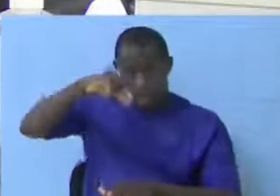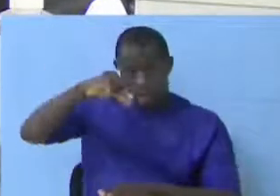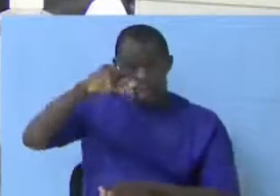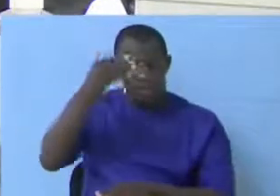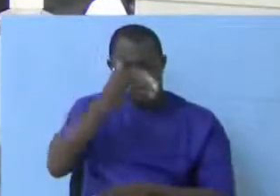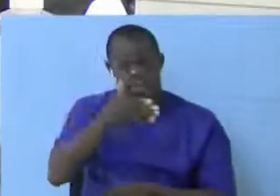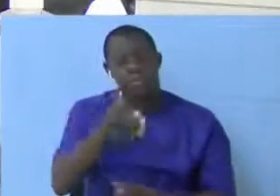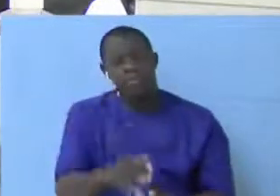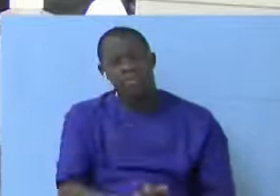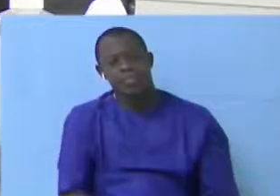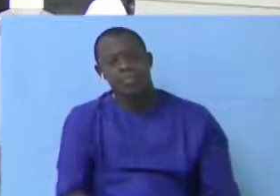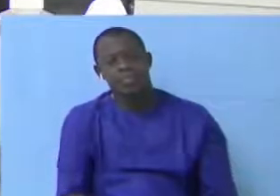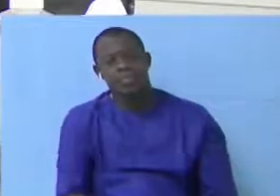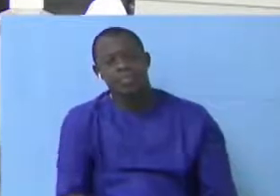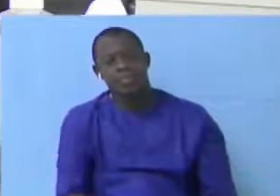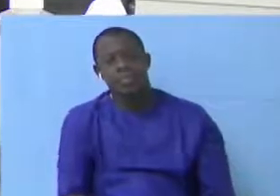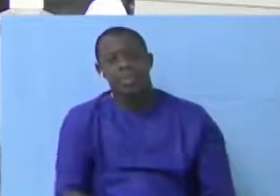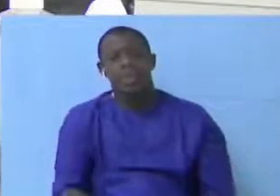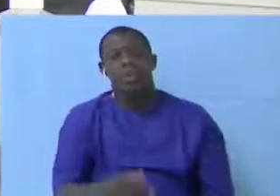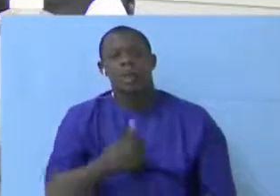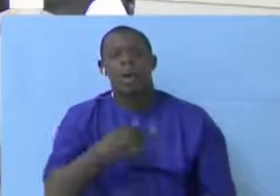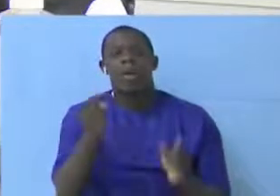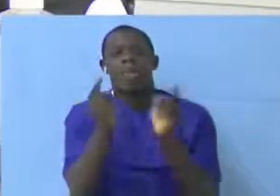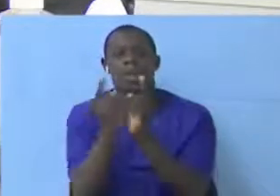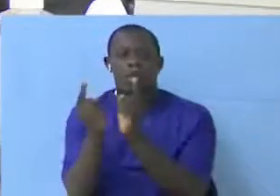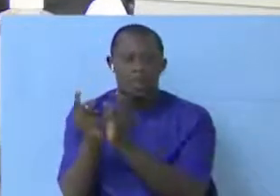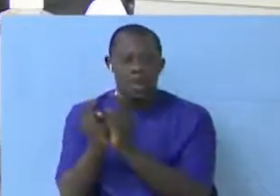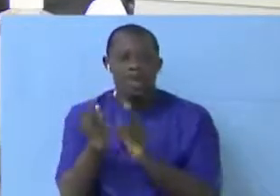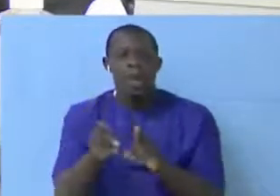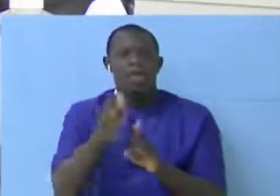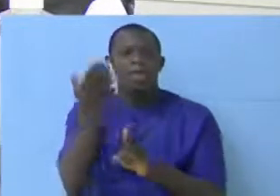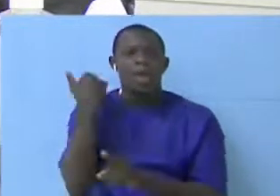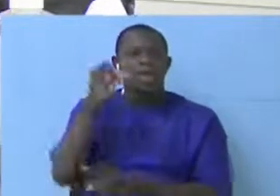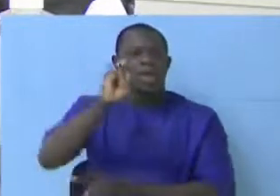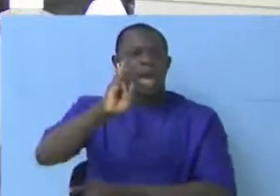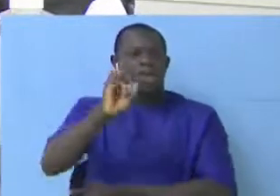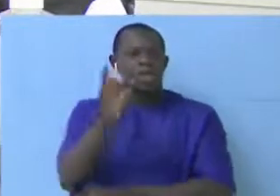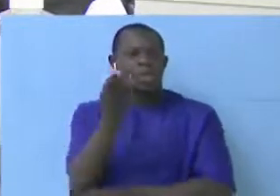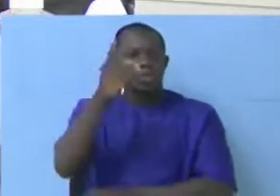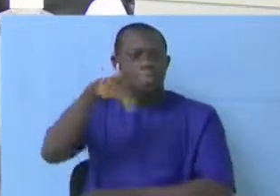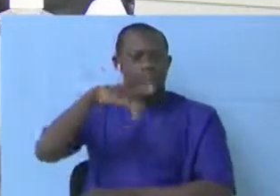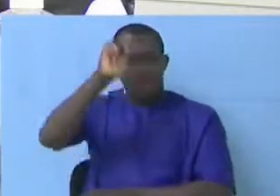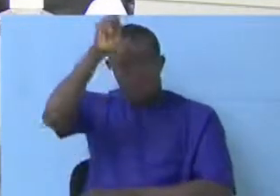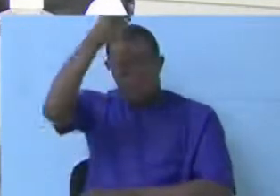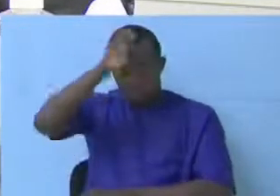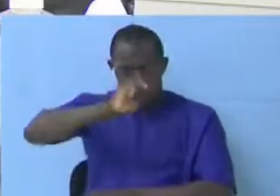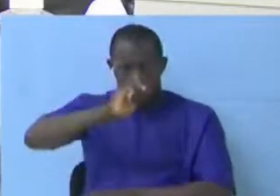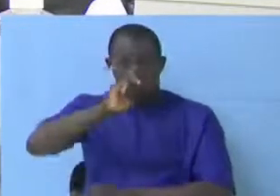And I found there the former Inspector General of Police.